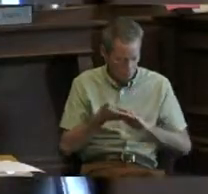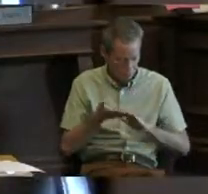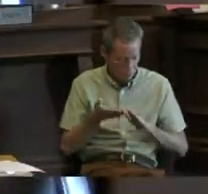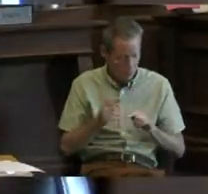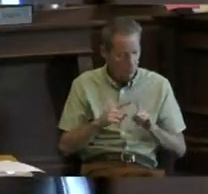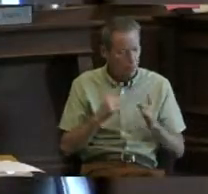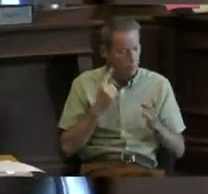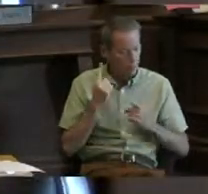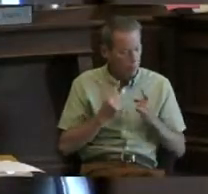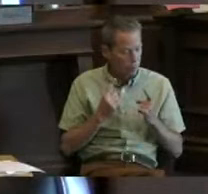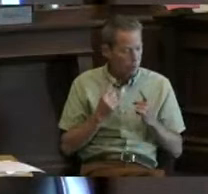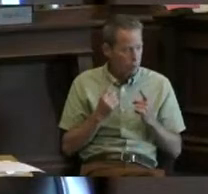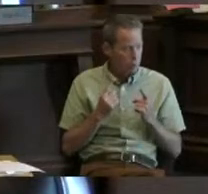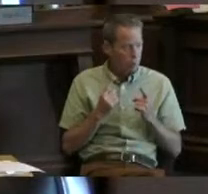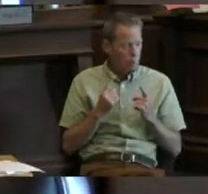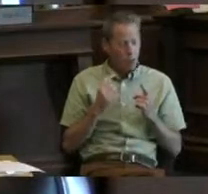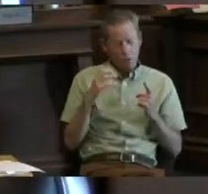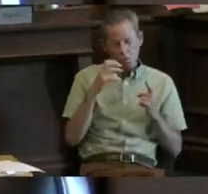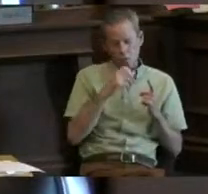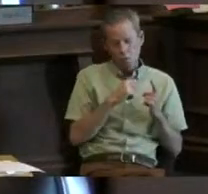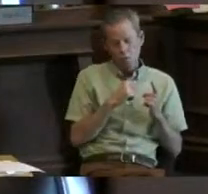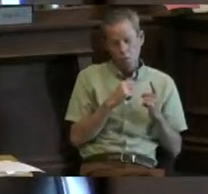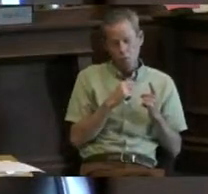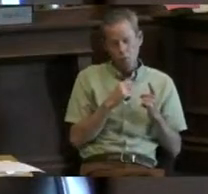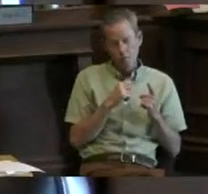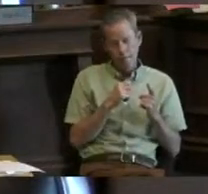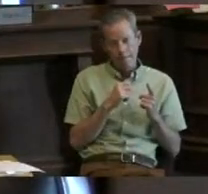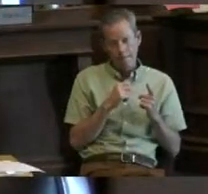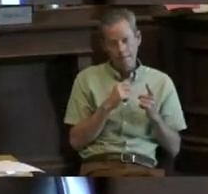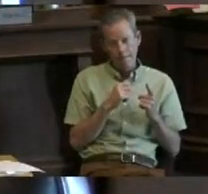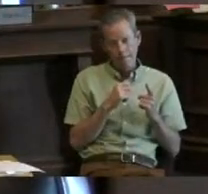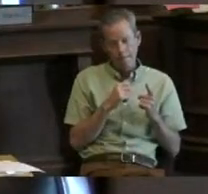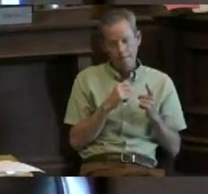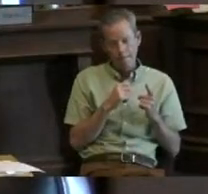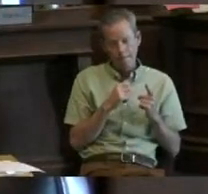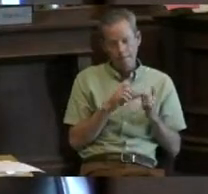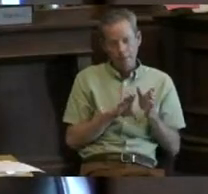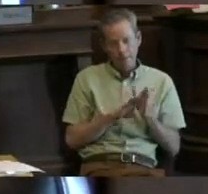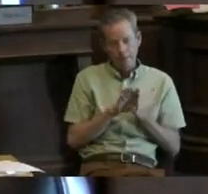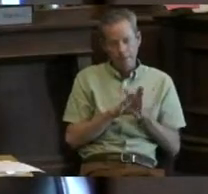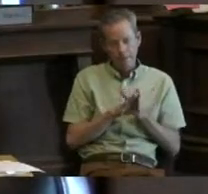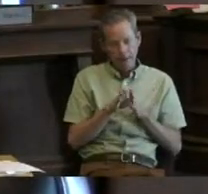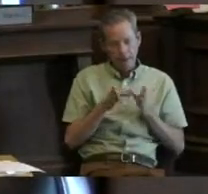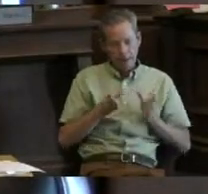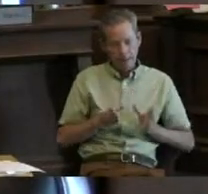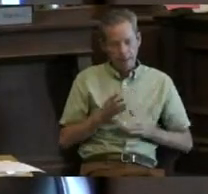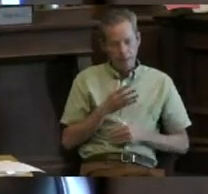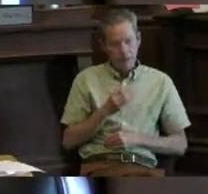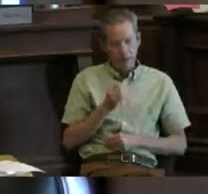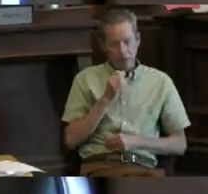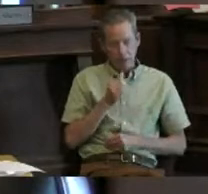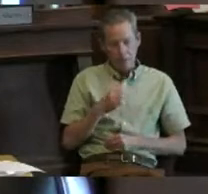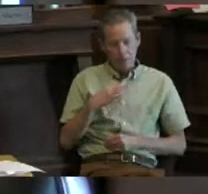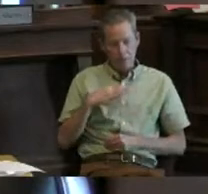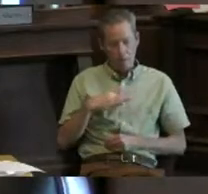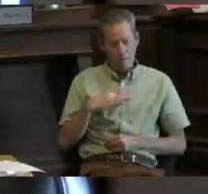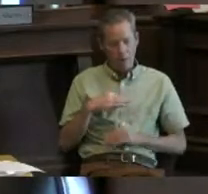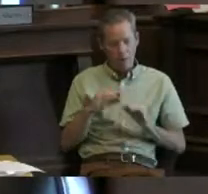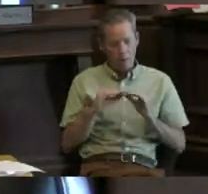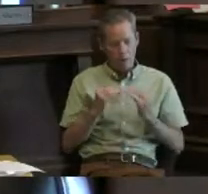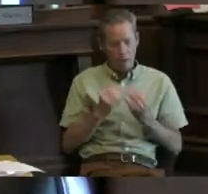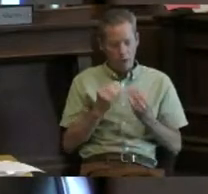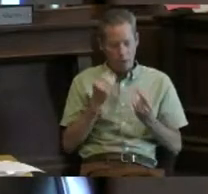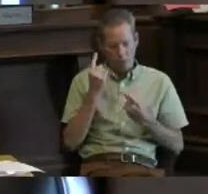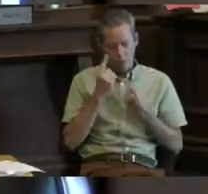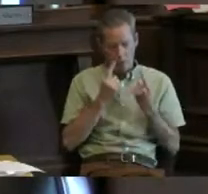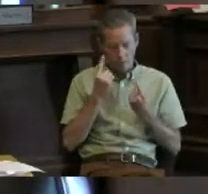wondering, I mean, I presume that the developers and the nonprofit partners have all kind of thought about